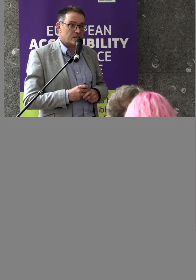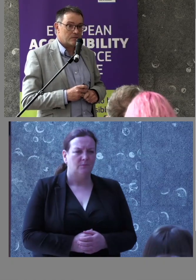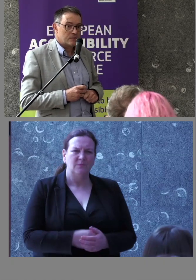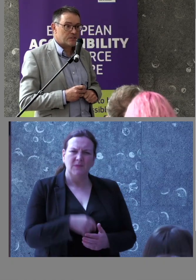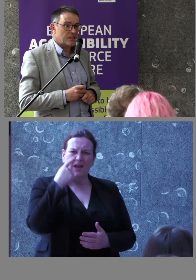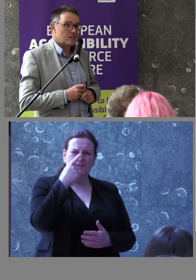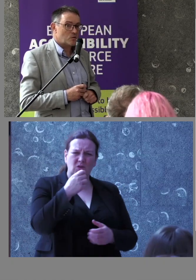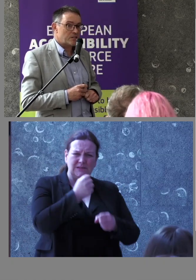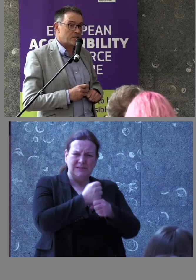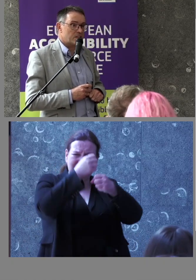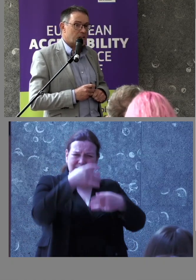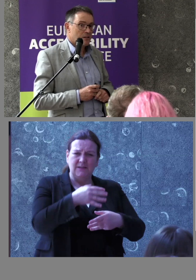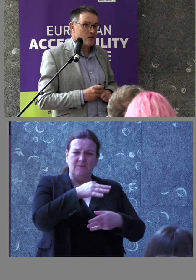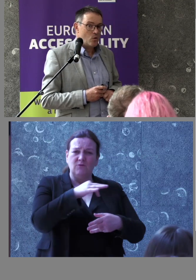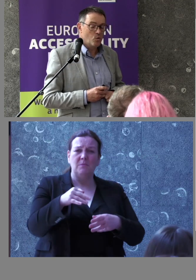Oh, moving on.